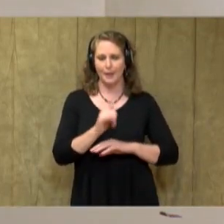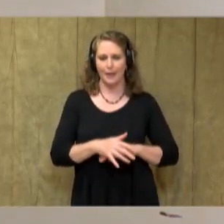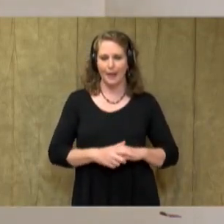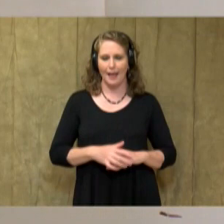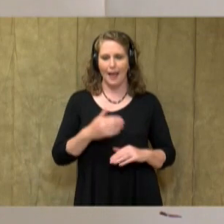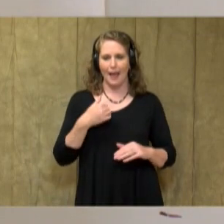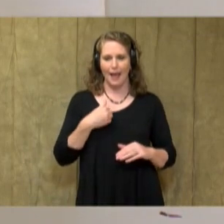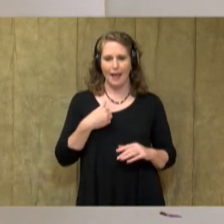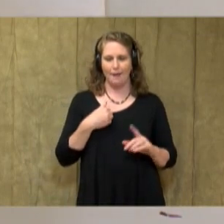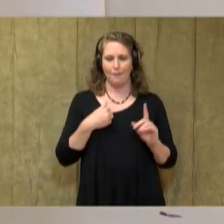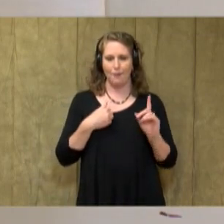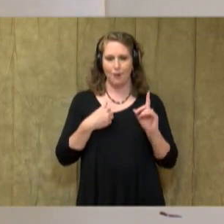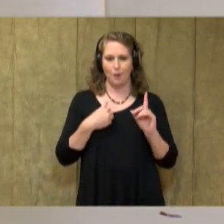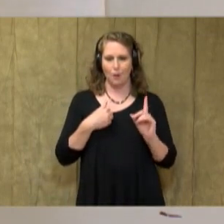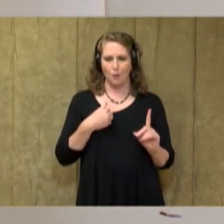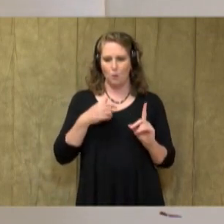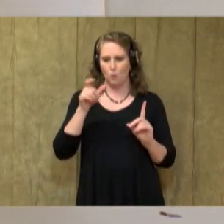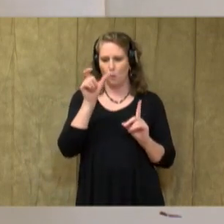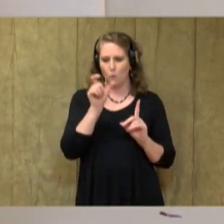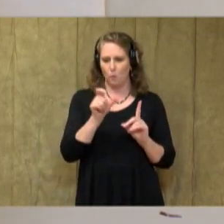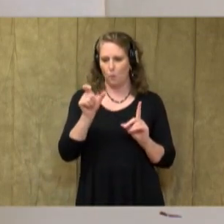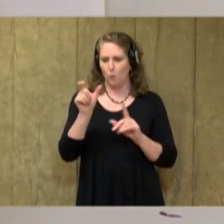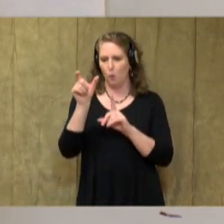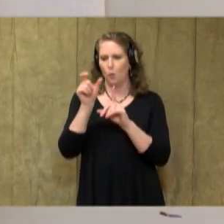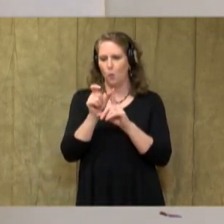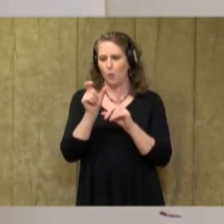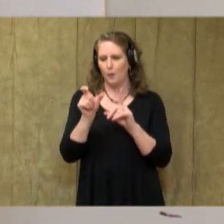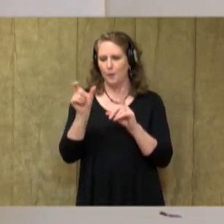So I have 100,